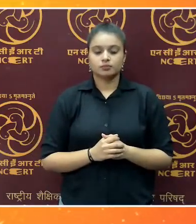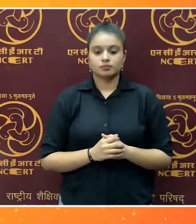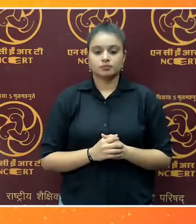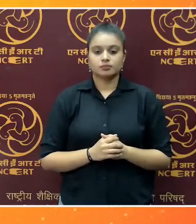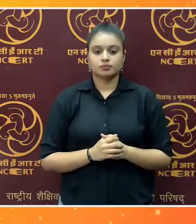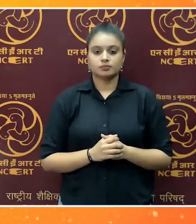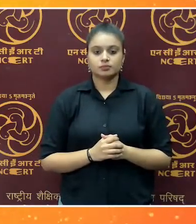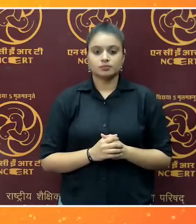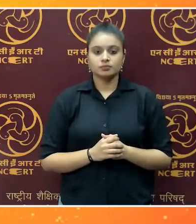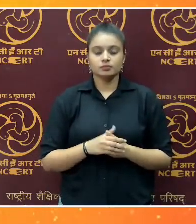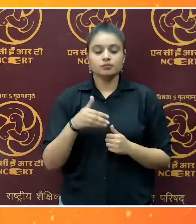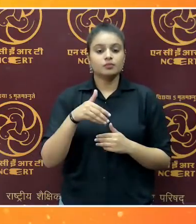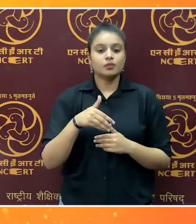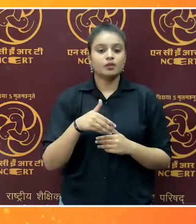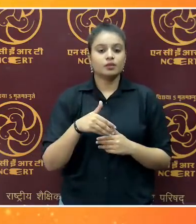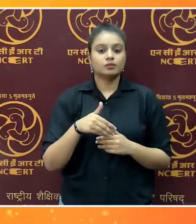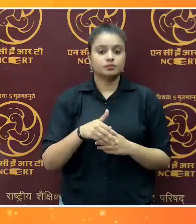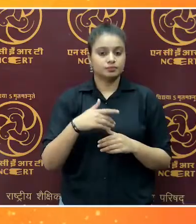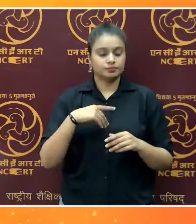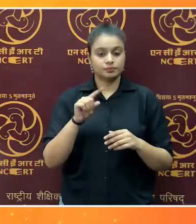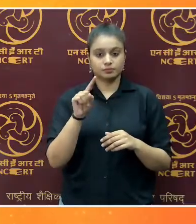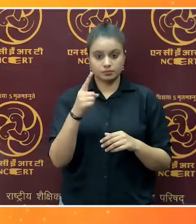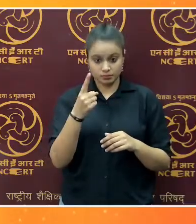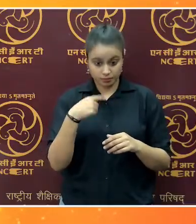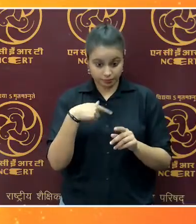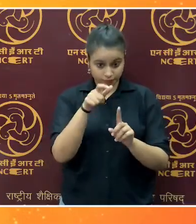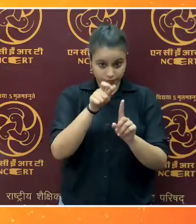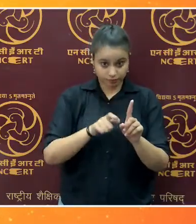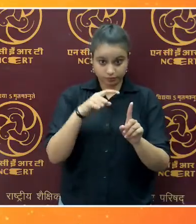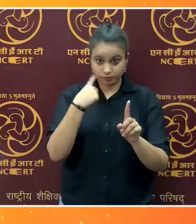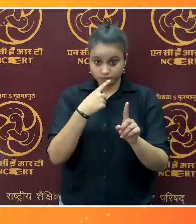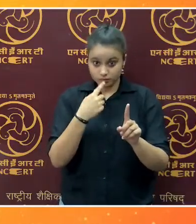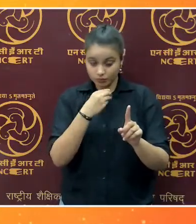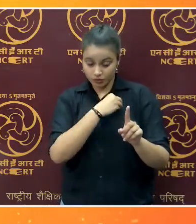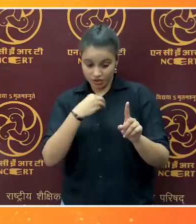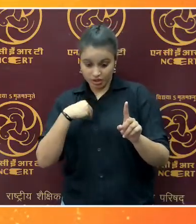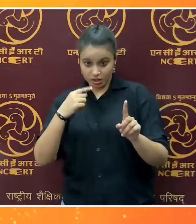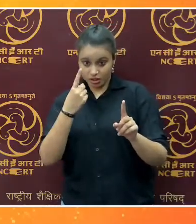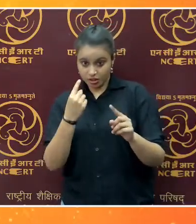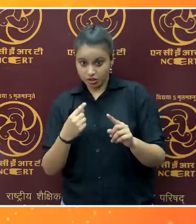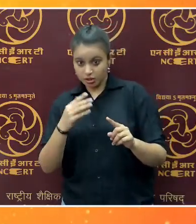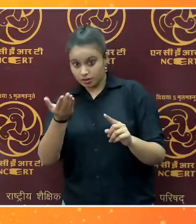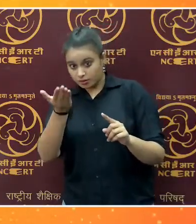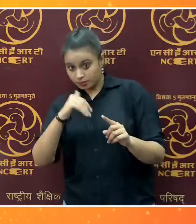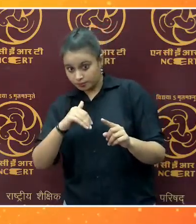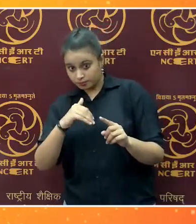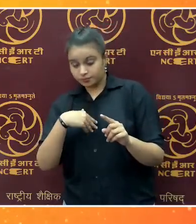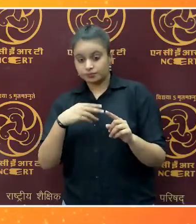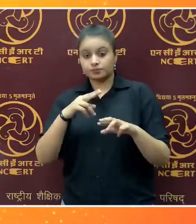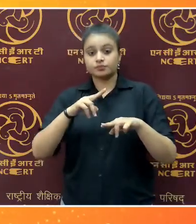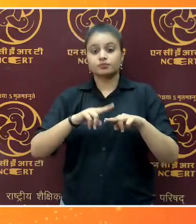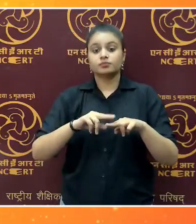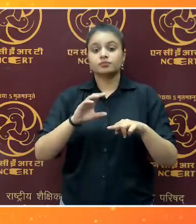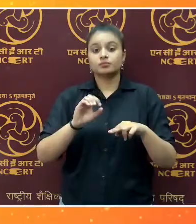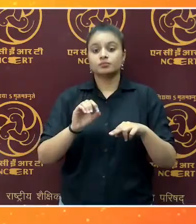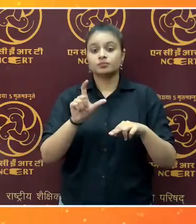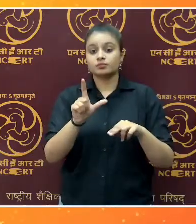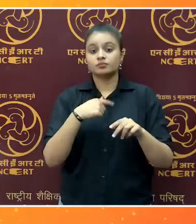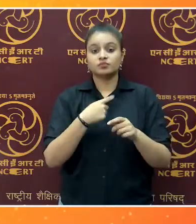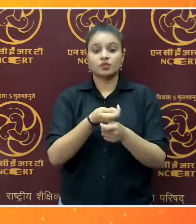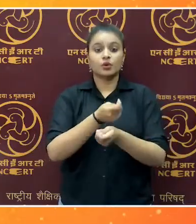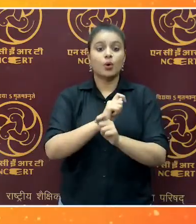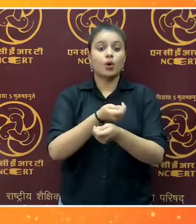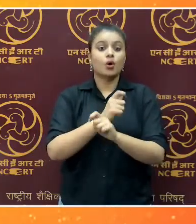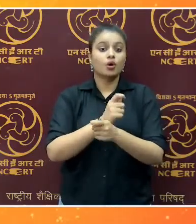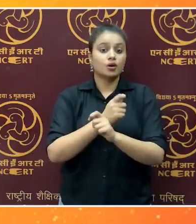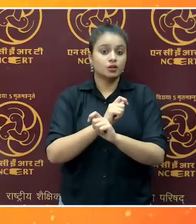So we've covered this part. So the first patient that is brought to him is a plough horse. A plough horse means a horse that is used to